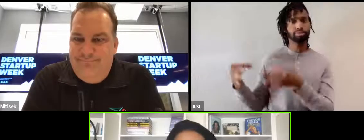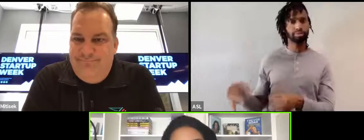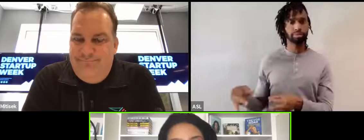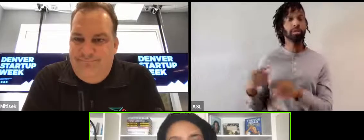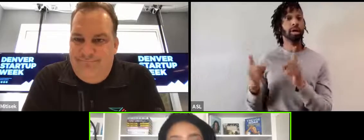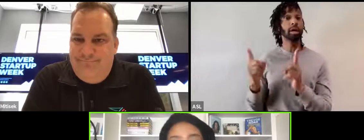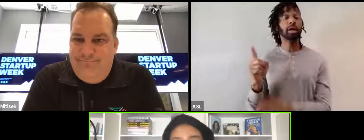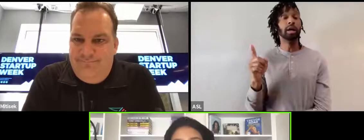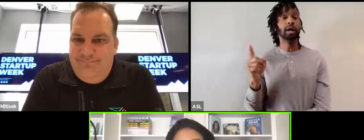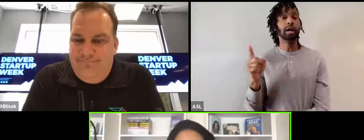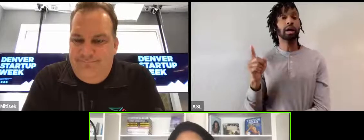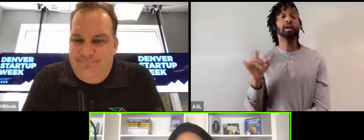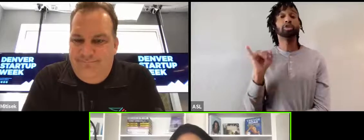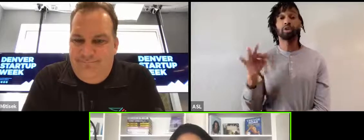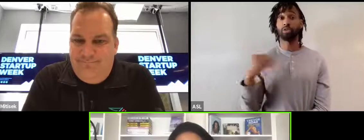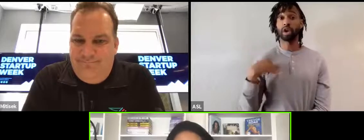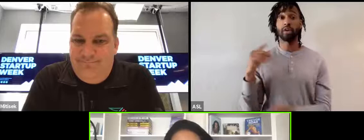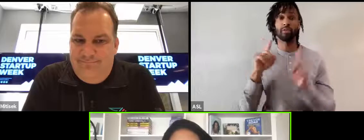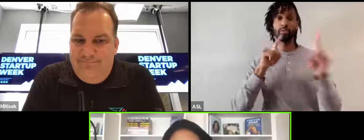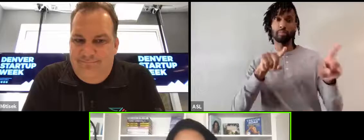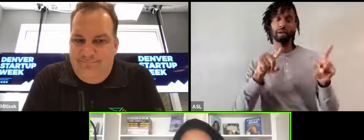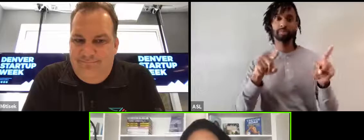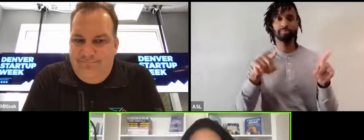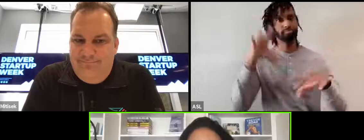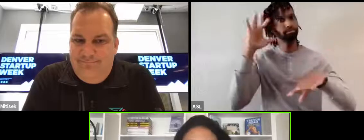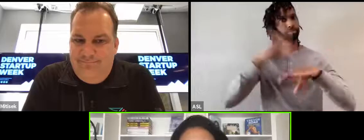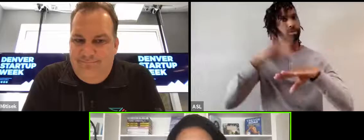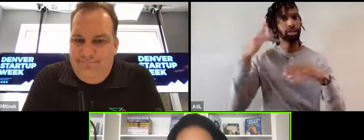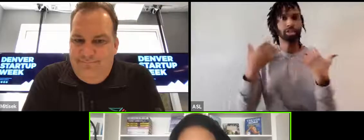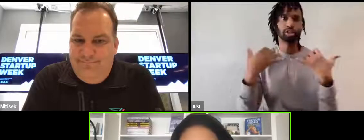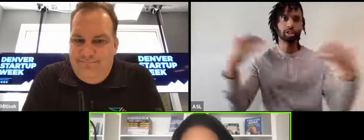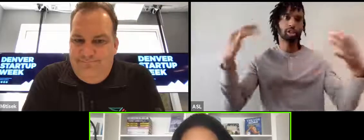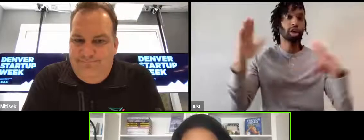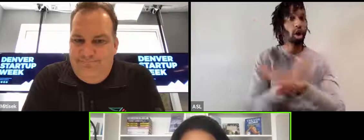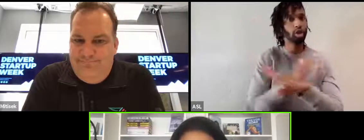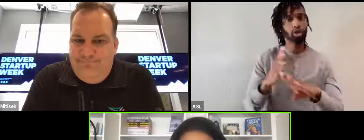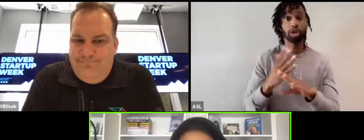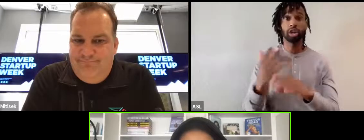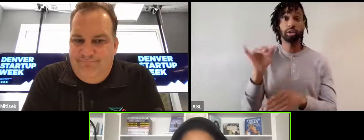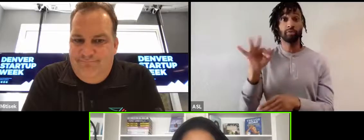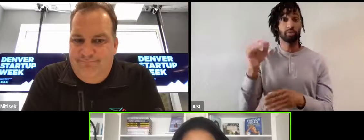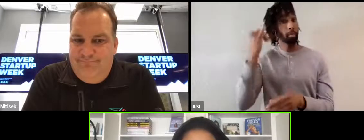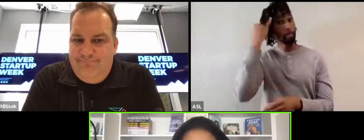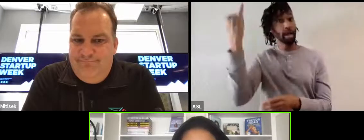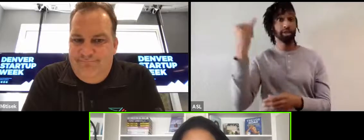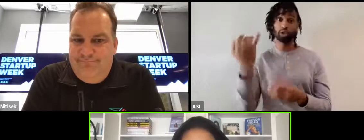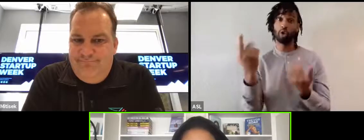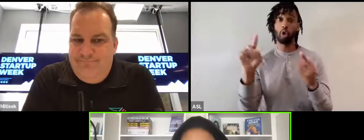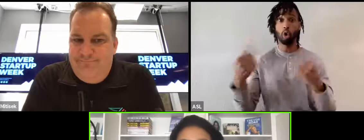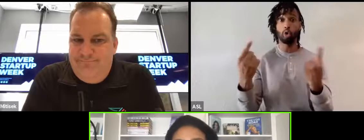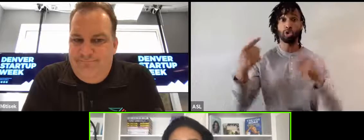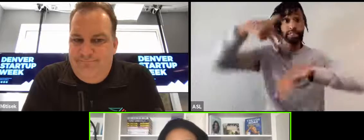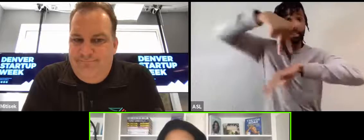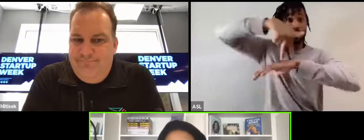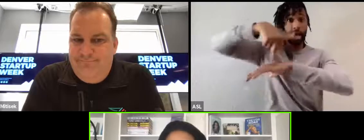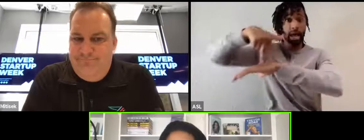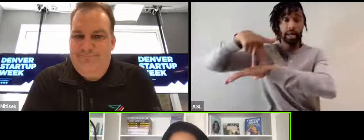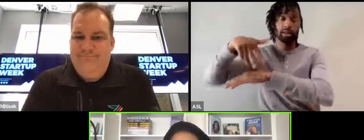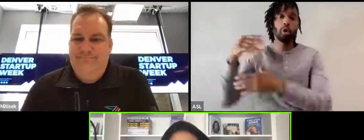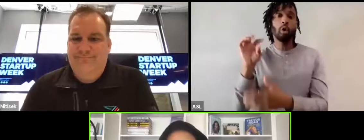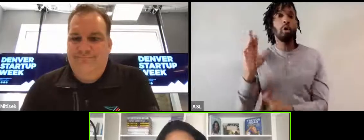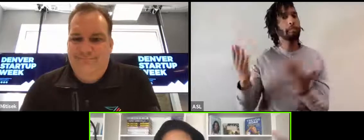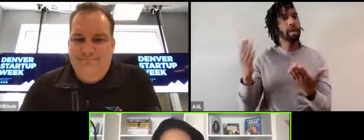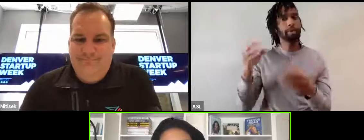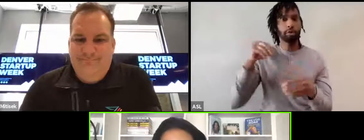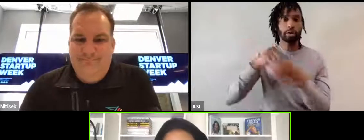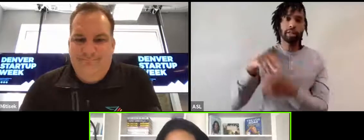think if you have been to a concert or show that was standing room only, you might, or maybe you were in the pit,